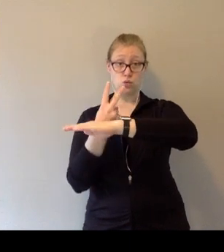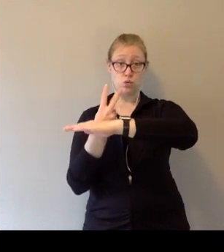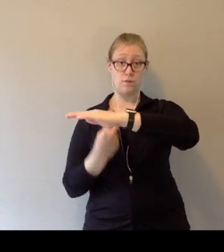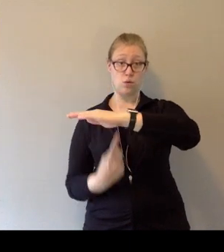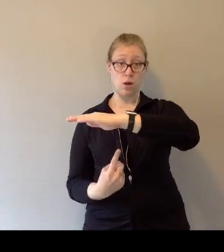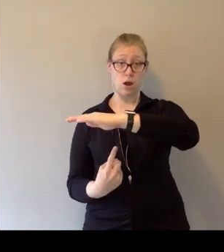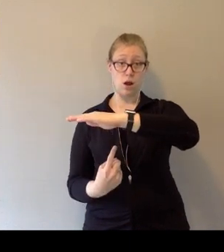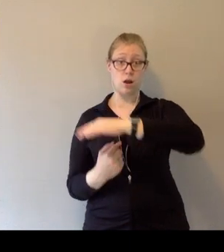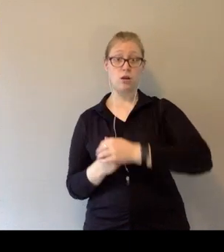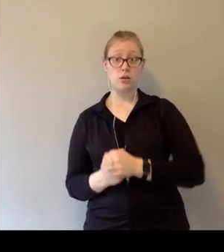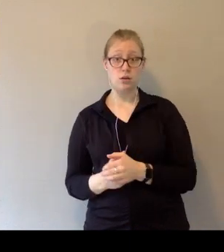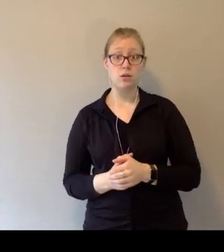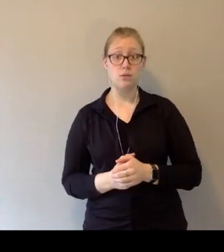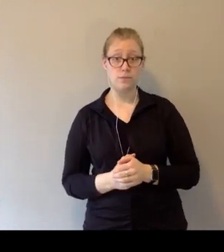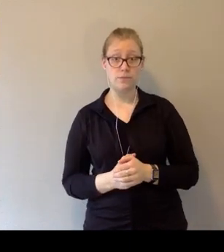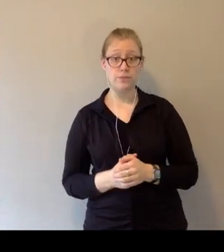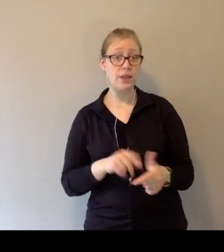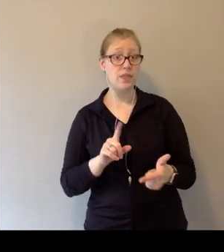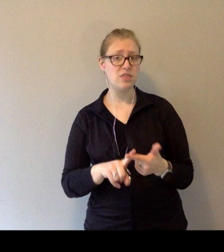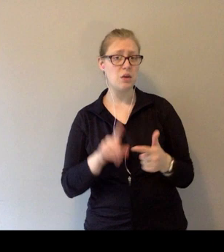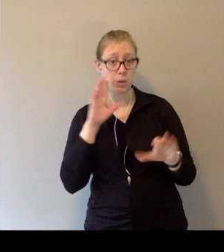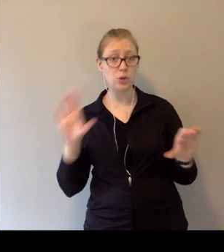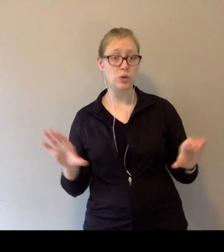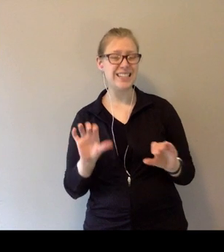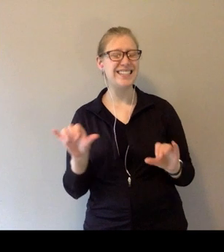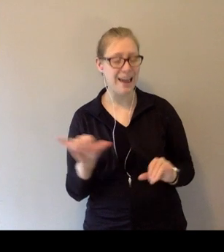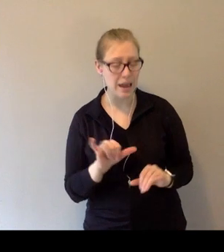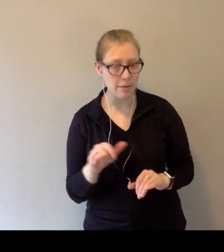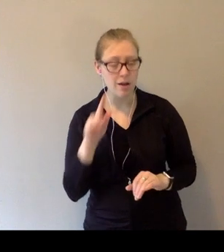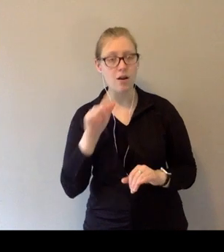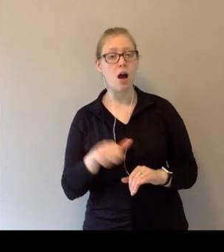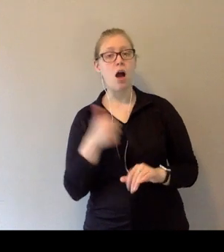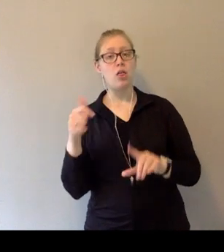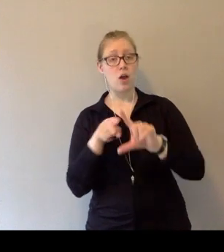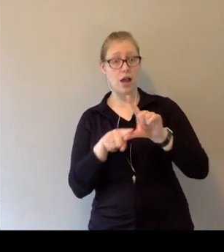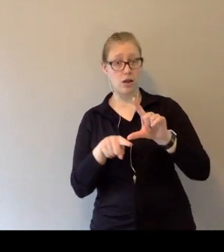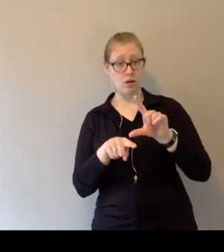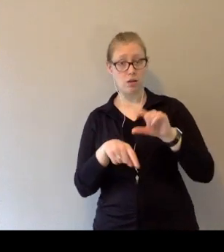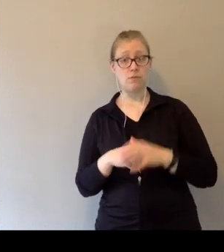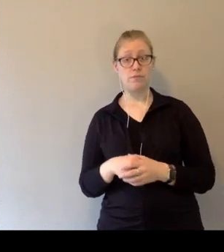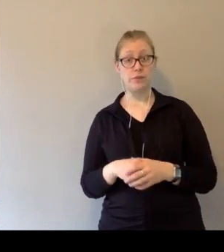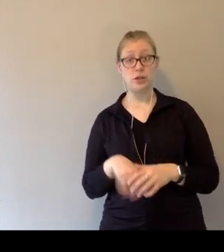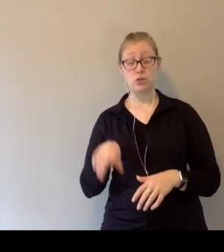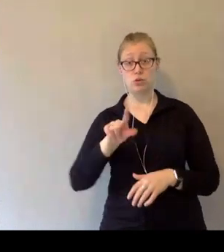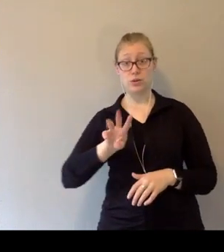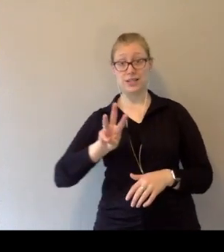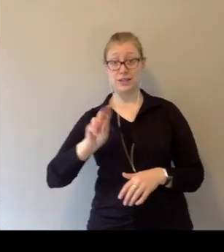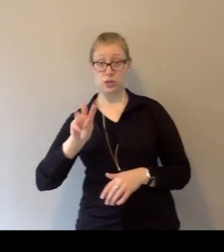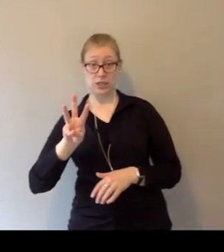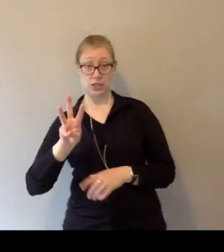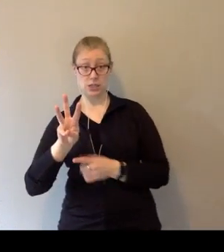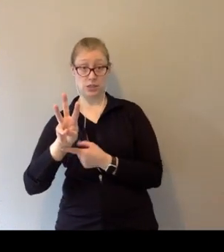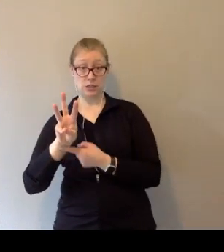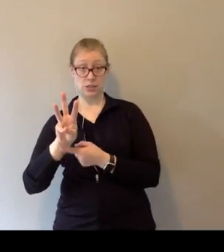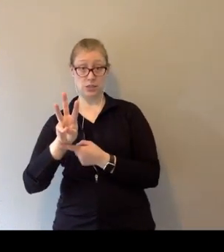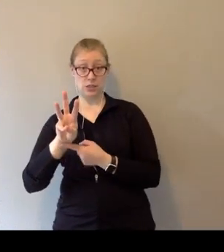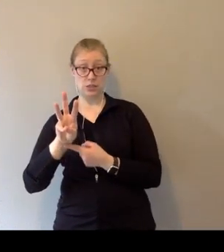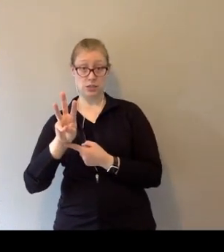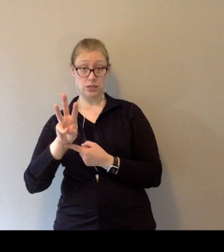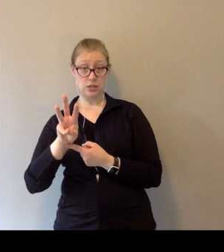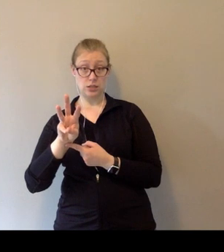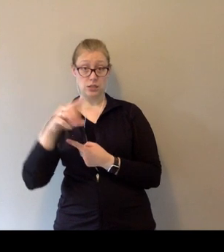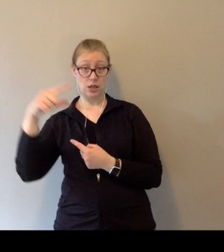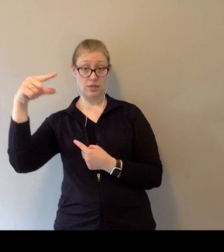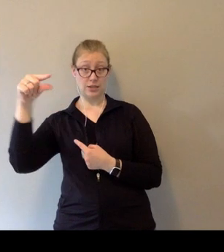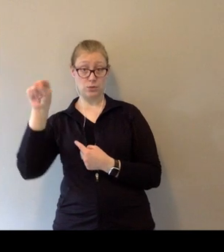2. And then we're going to do the same thing for the other angle. So here I'm at the angle 26.6. So the sine